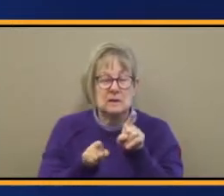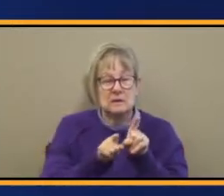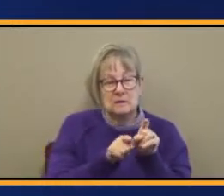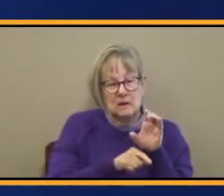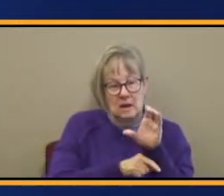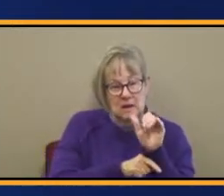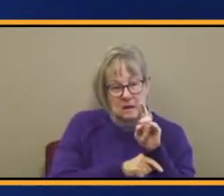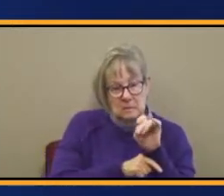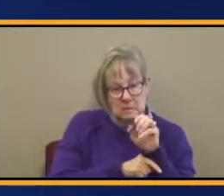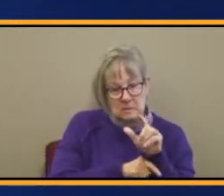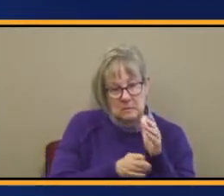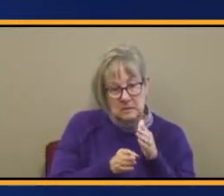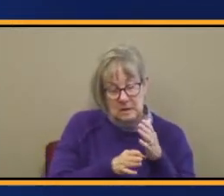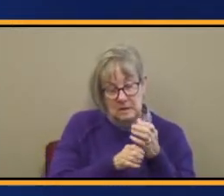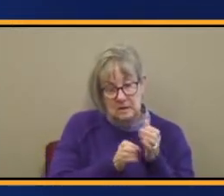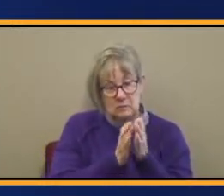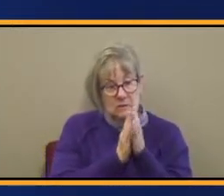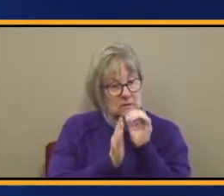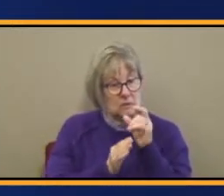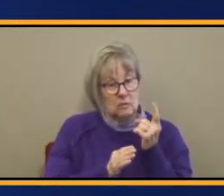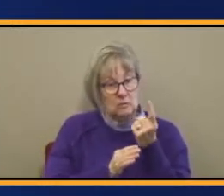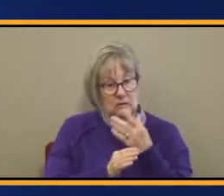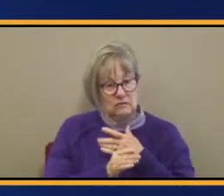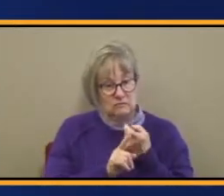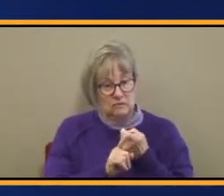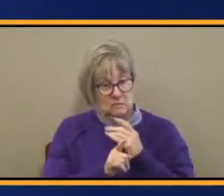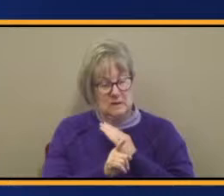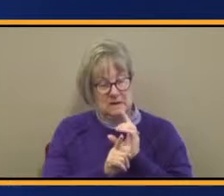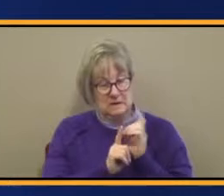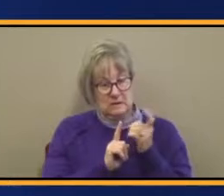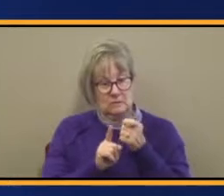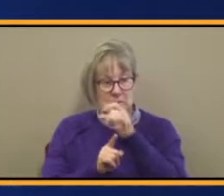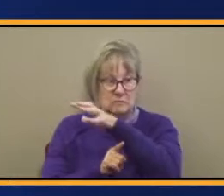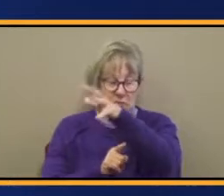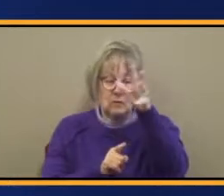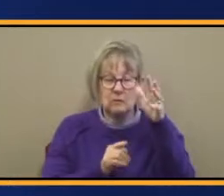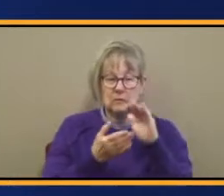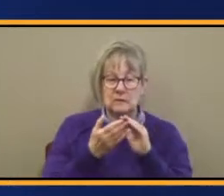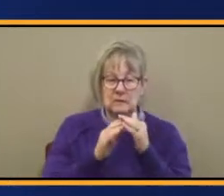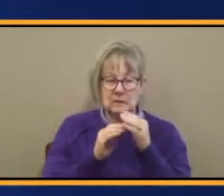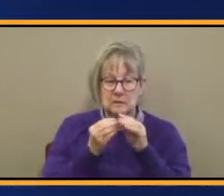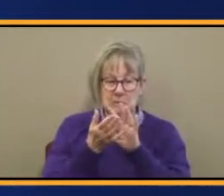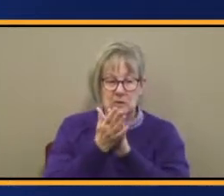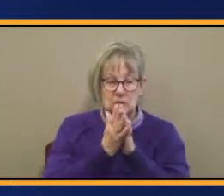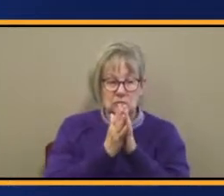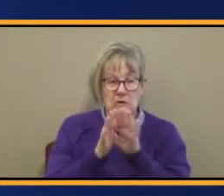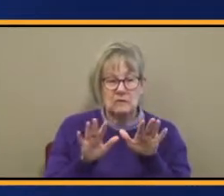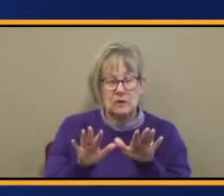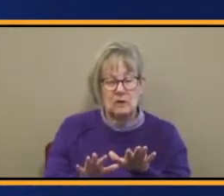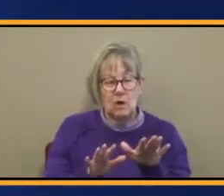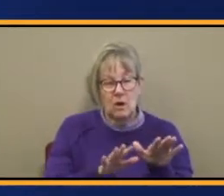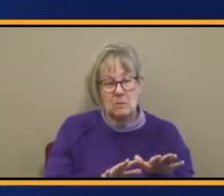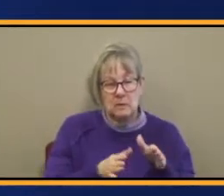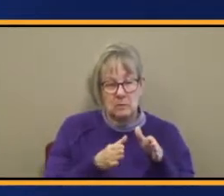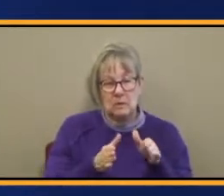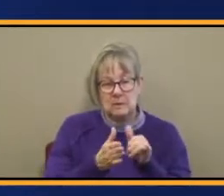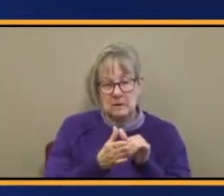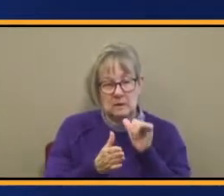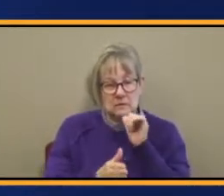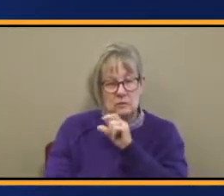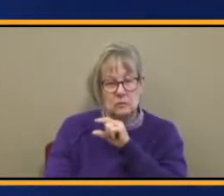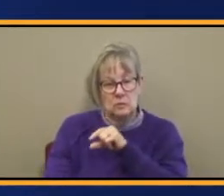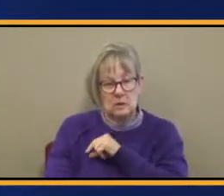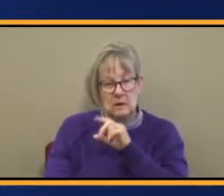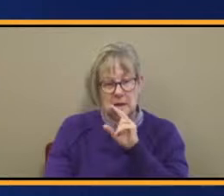plan. I am getting requests not only from my district but from the rest of the city related to traffic calming measures that don't qualify under